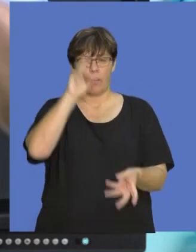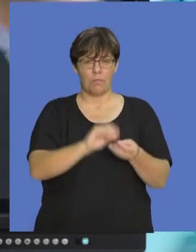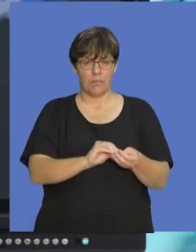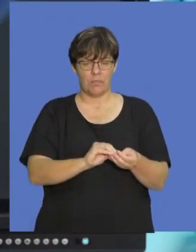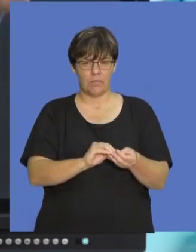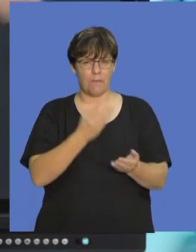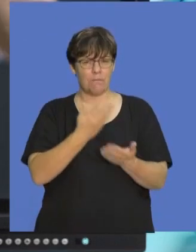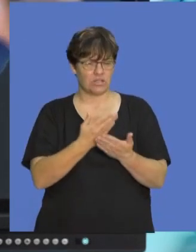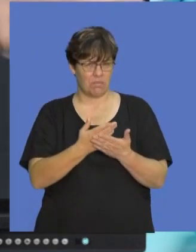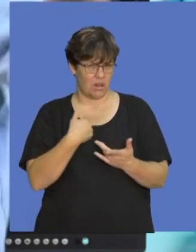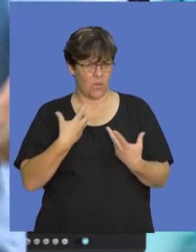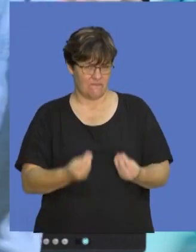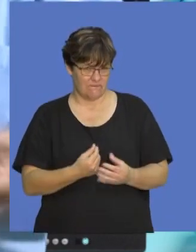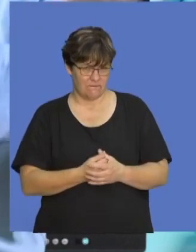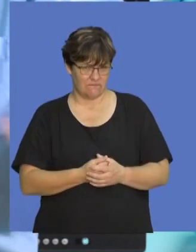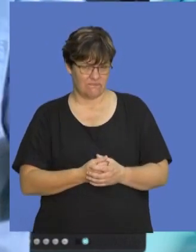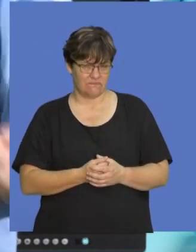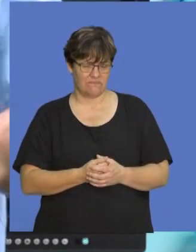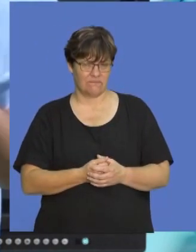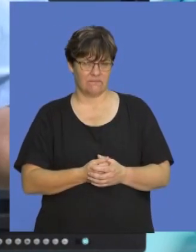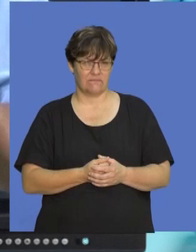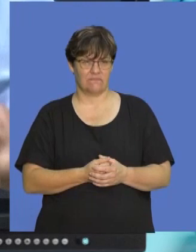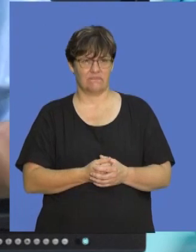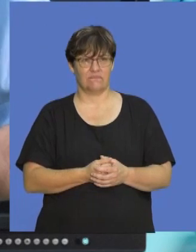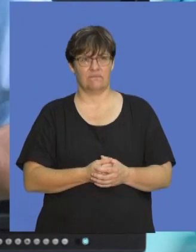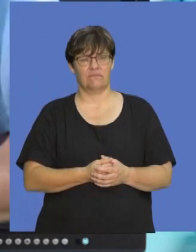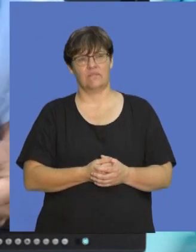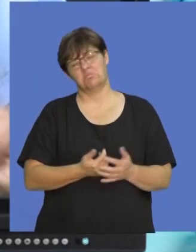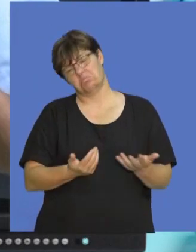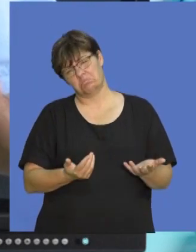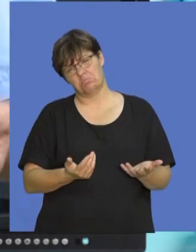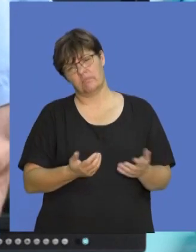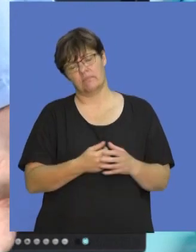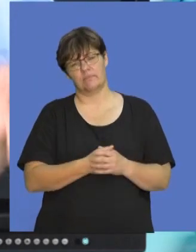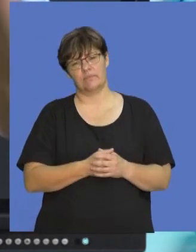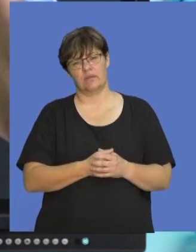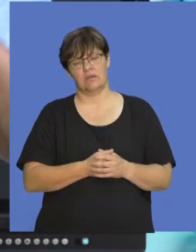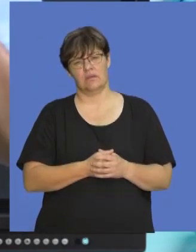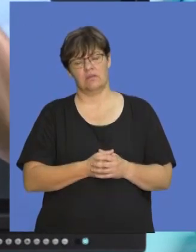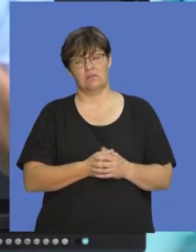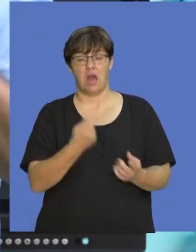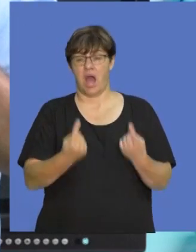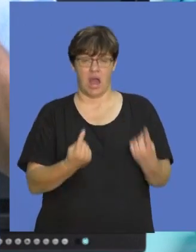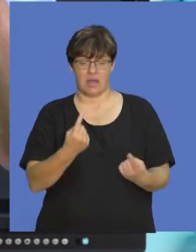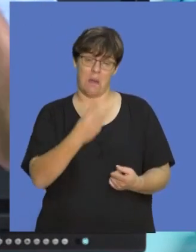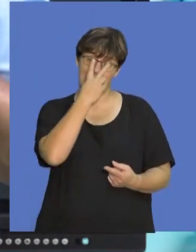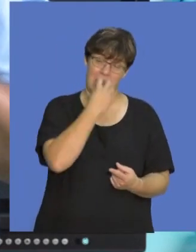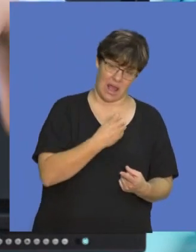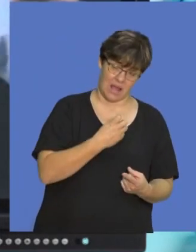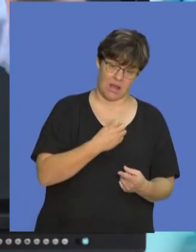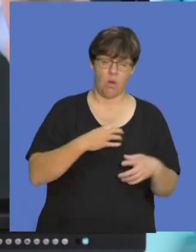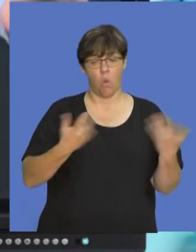Well, what's the total number of possibilities that I could have? Well, I could actually